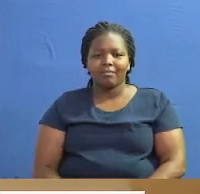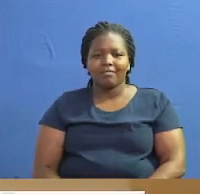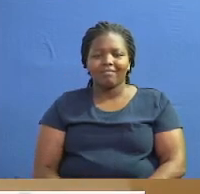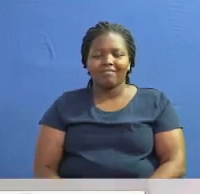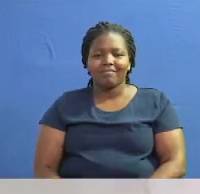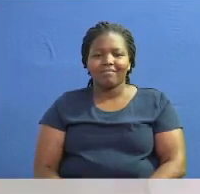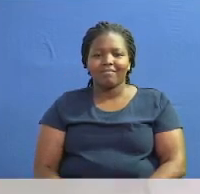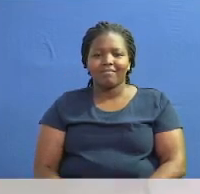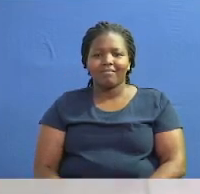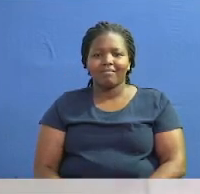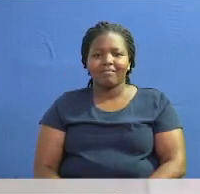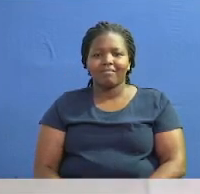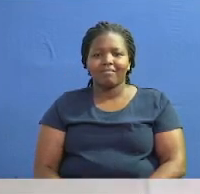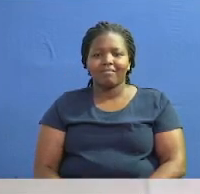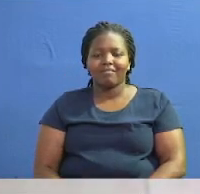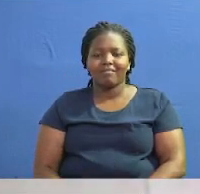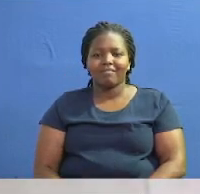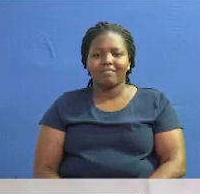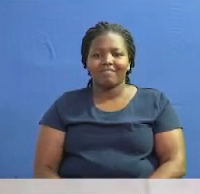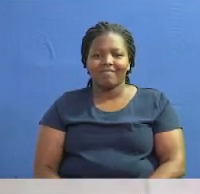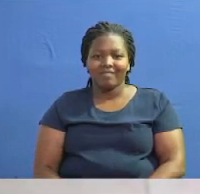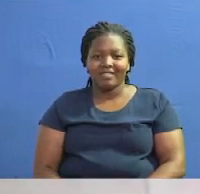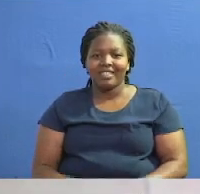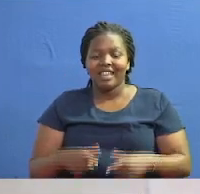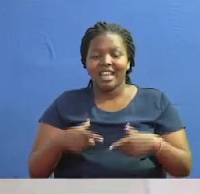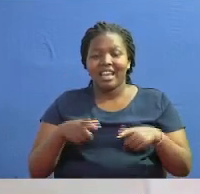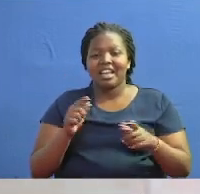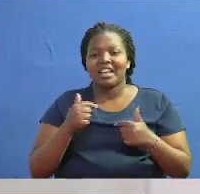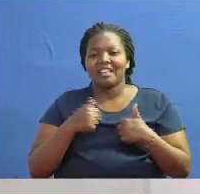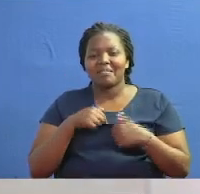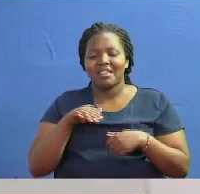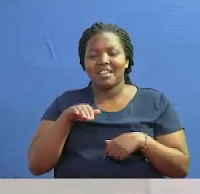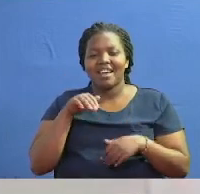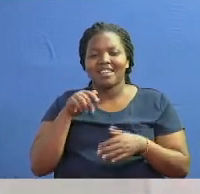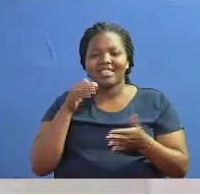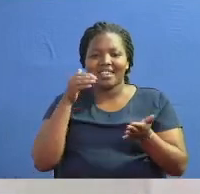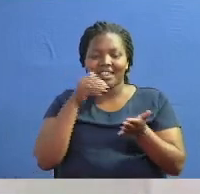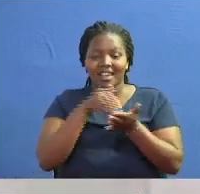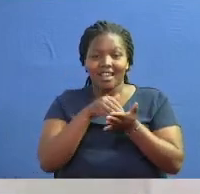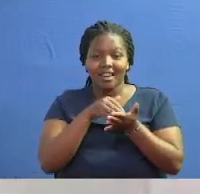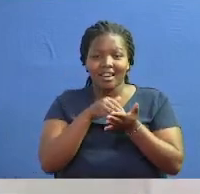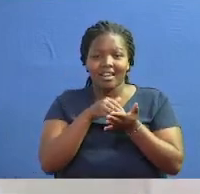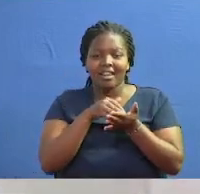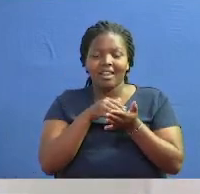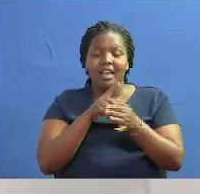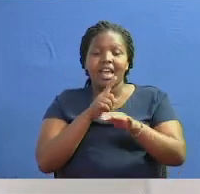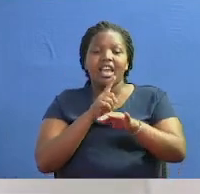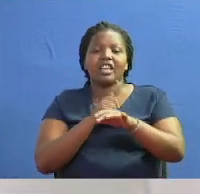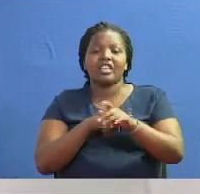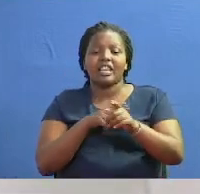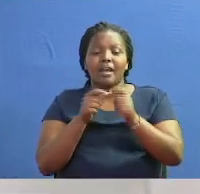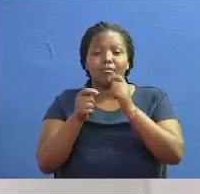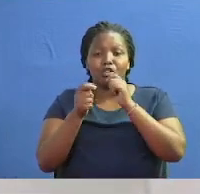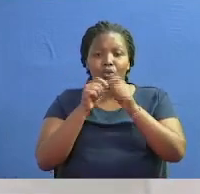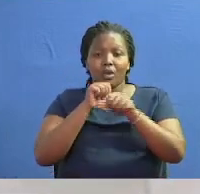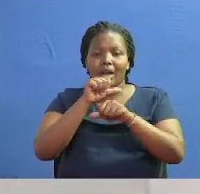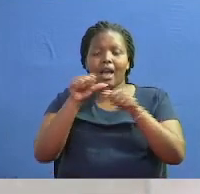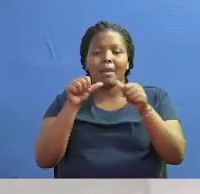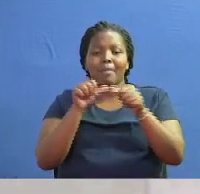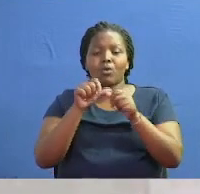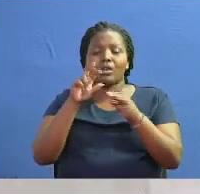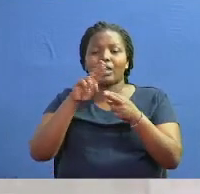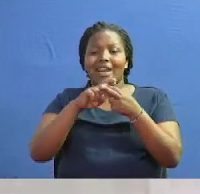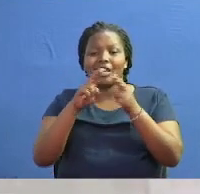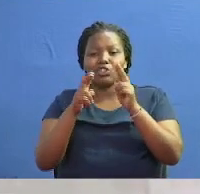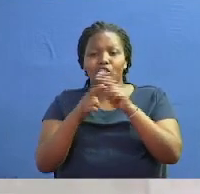Sorry? All right, let me rephrase my question. When we're talking about the relationship